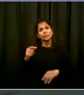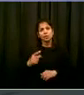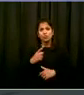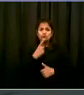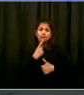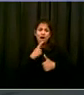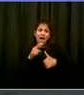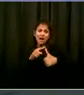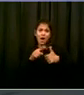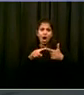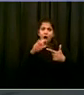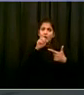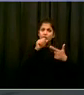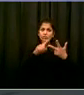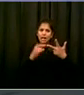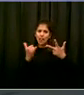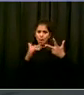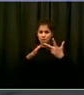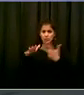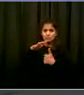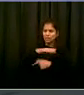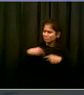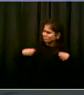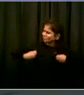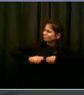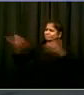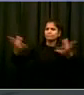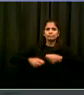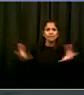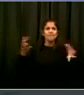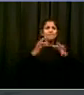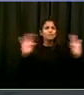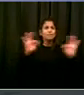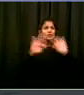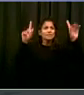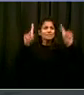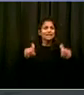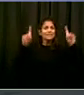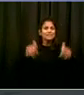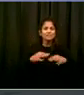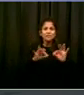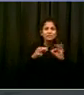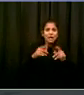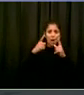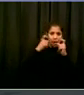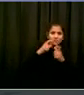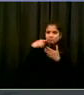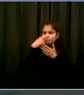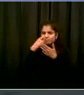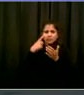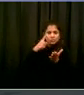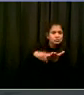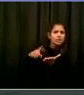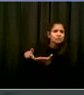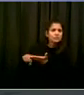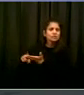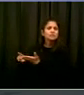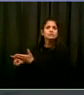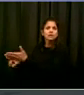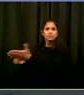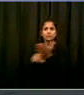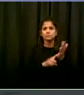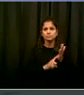free. I'm going to keep saying that. It is free. It is safe. It is quick. There are locations all over. This is one of the ways that